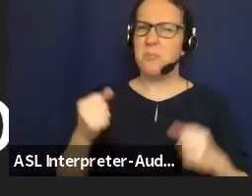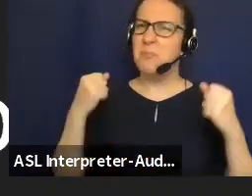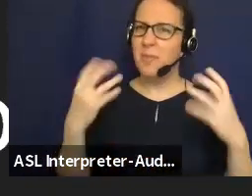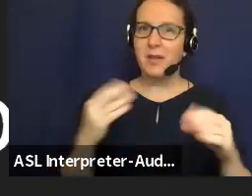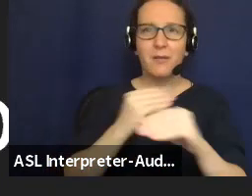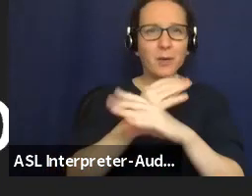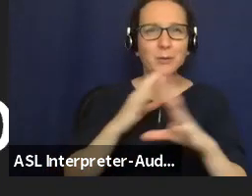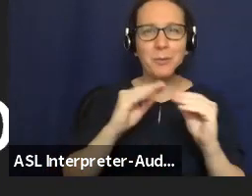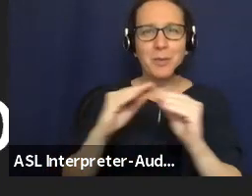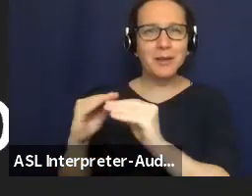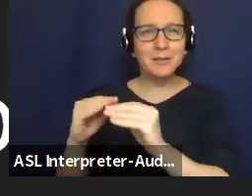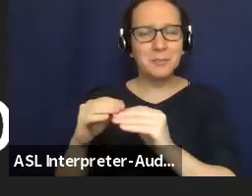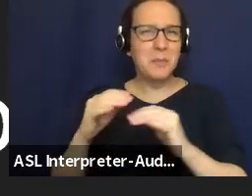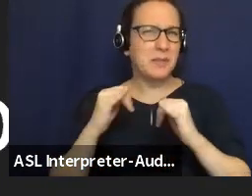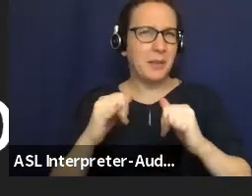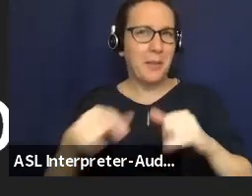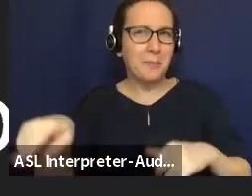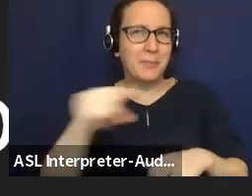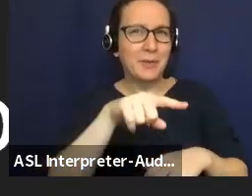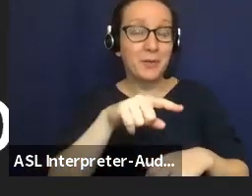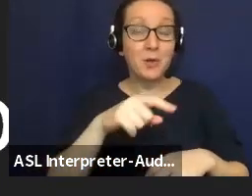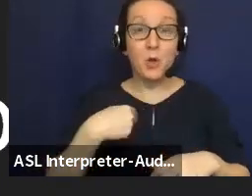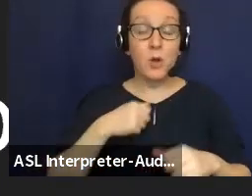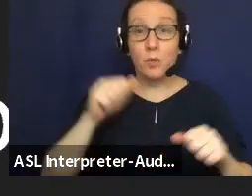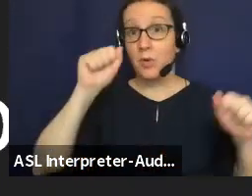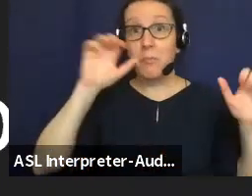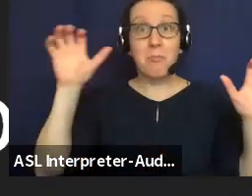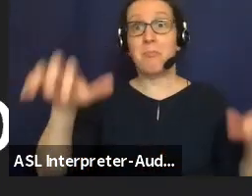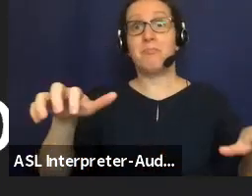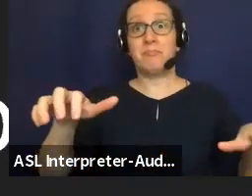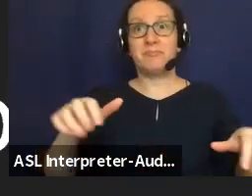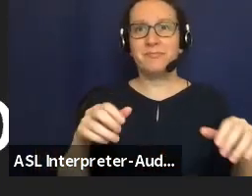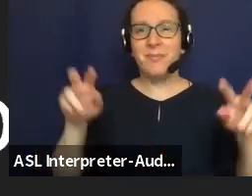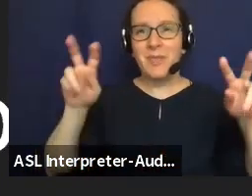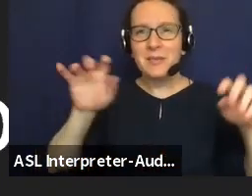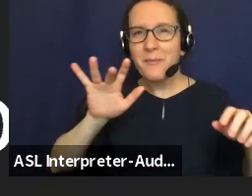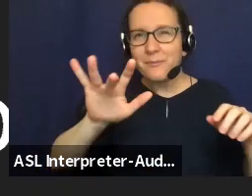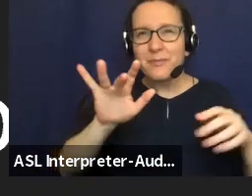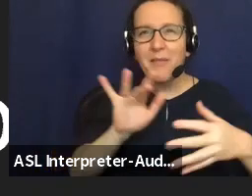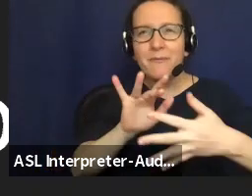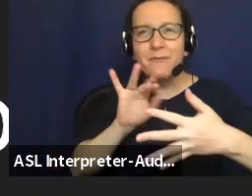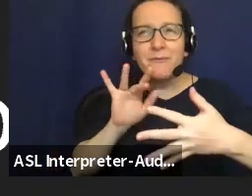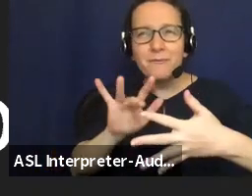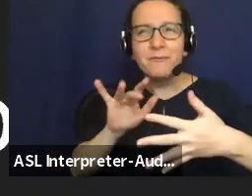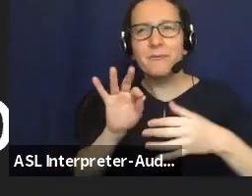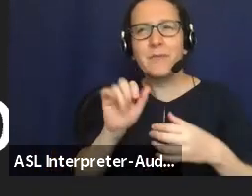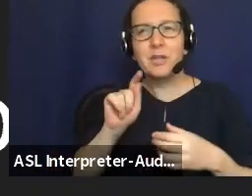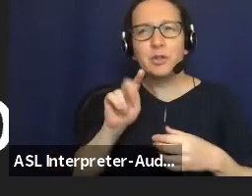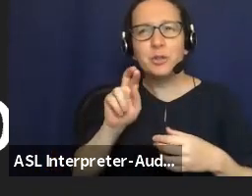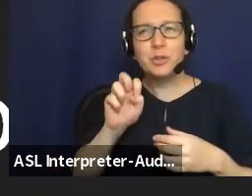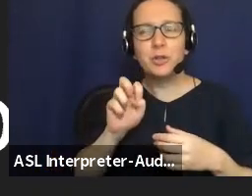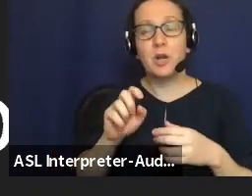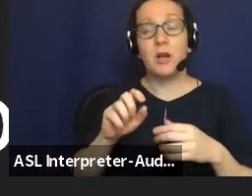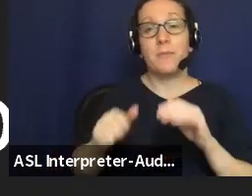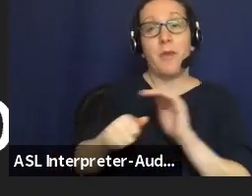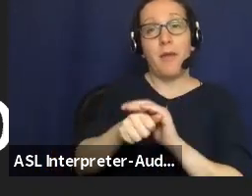And we've kind of mind blown when we found this hide non-video participant feature through Zoom. Pictured